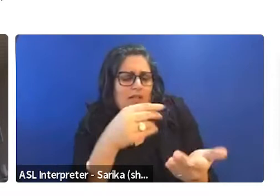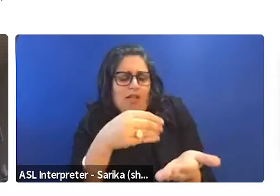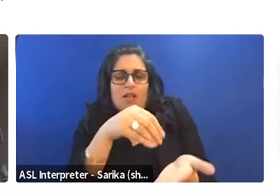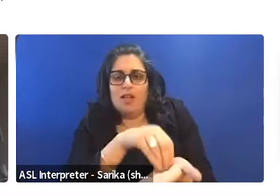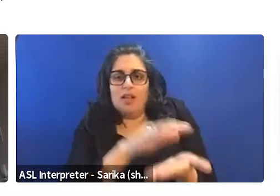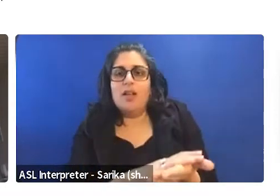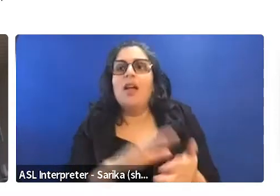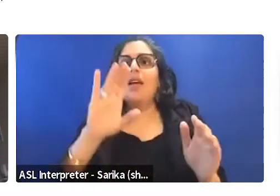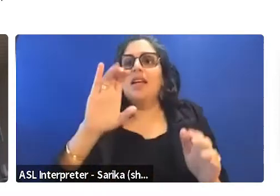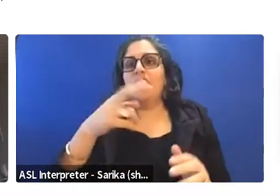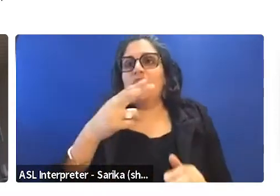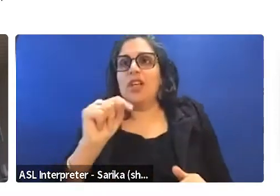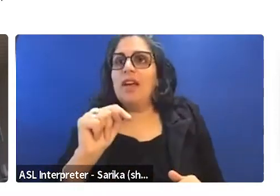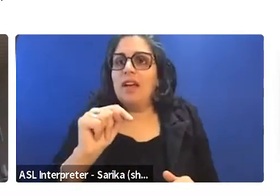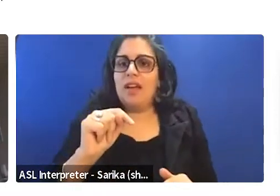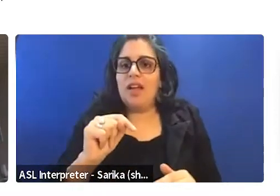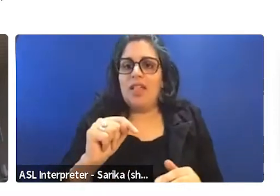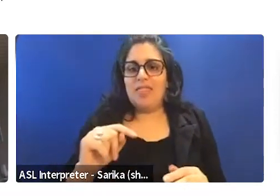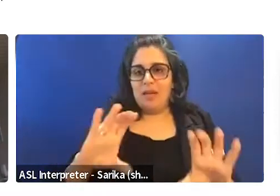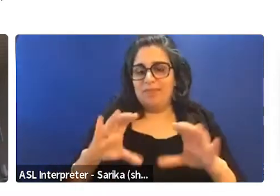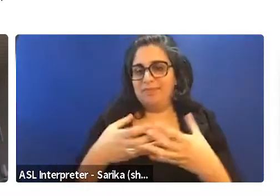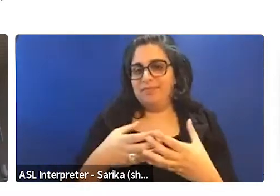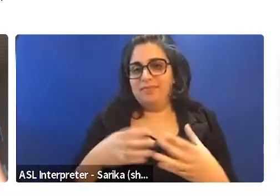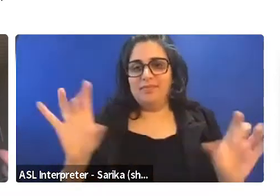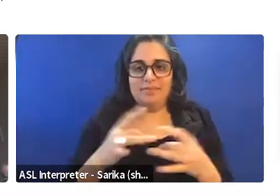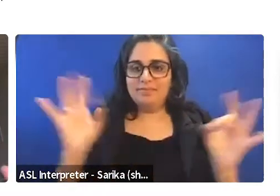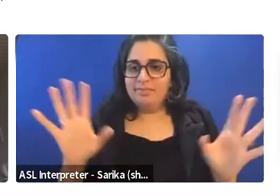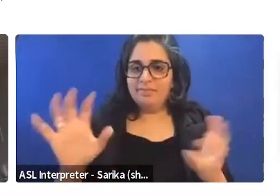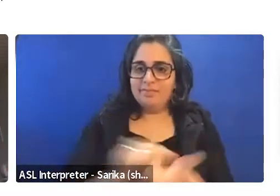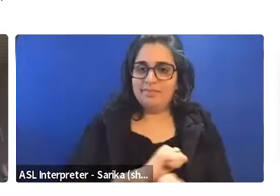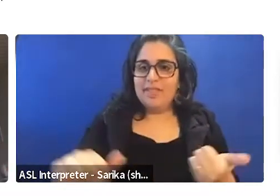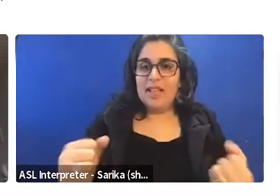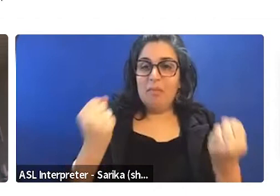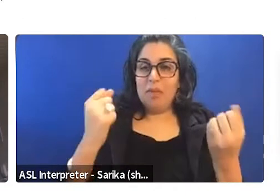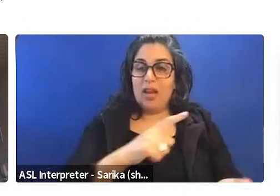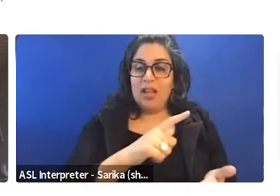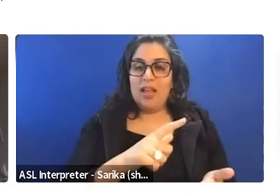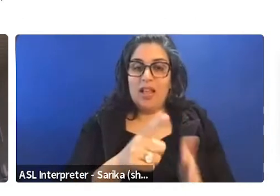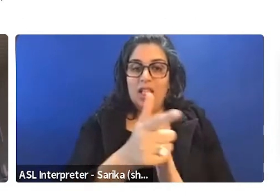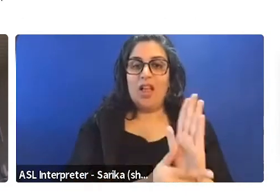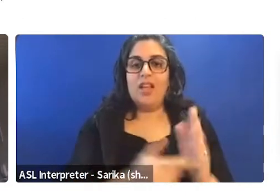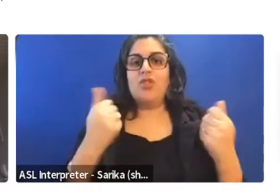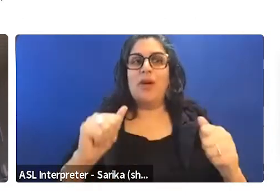package of destruction that's being discussed. A lot of laws that basically try to legalize more deforestation.